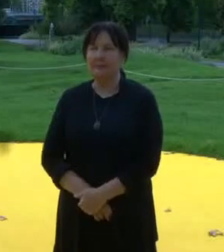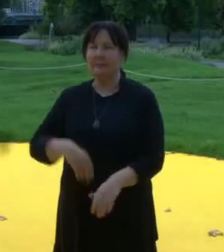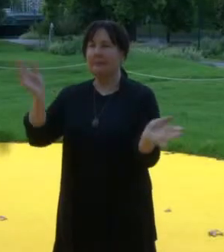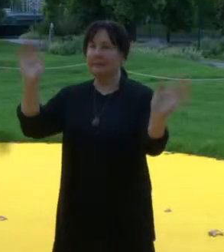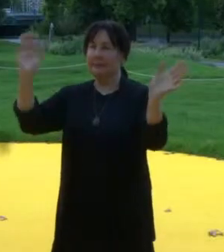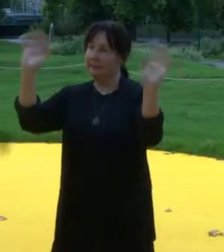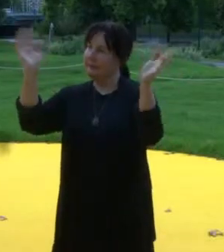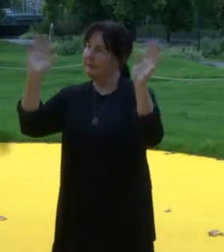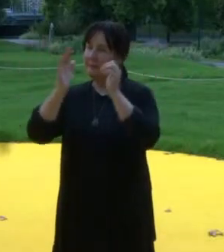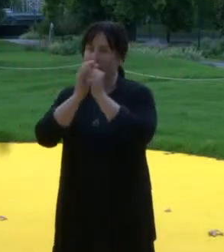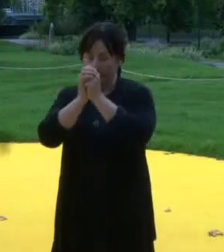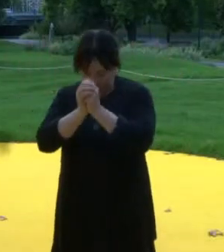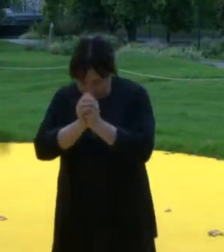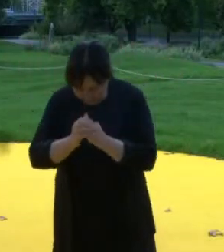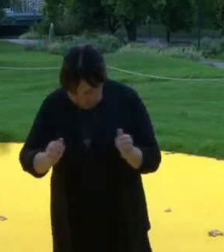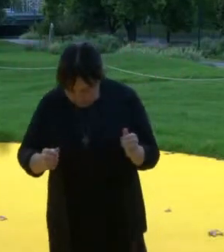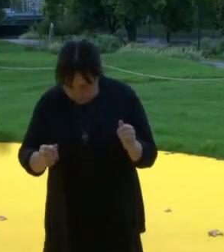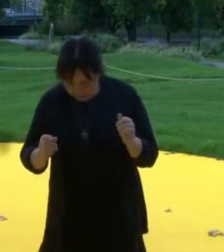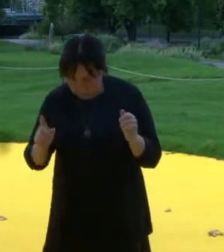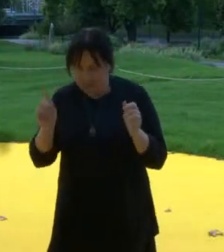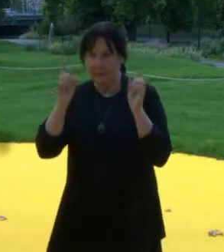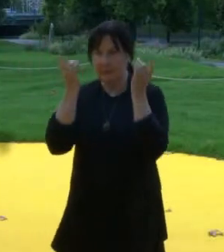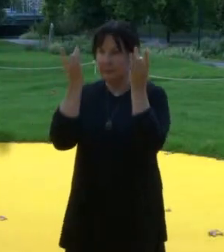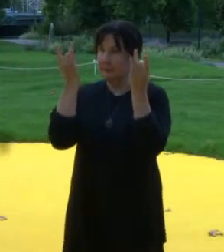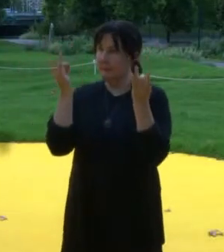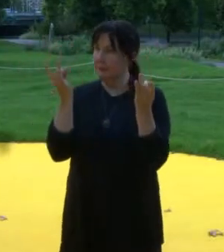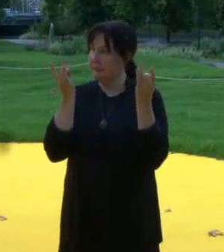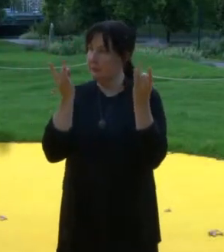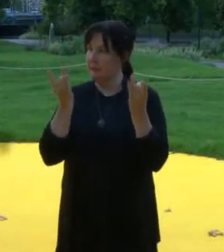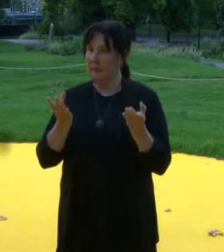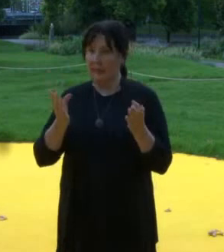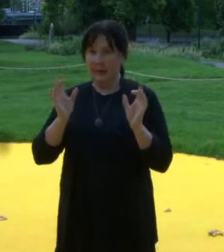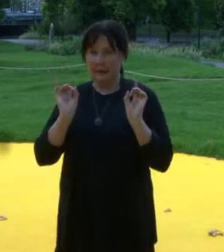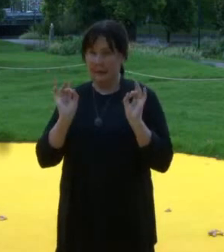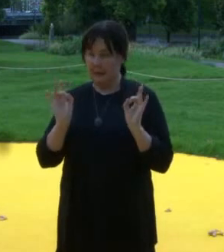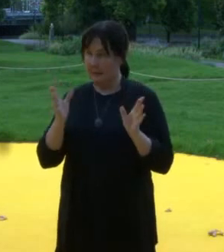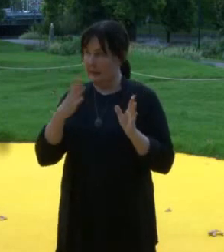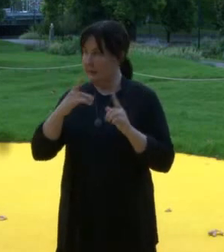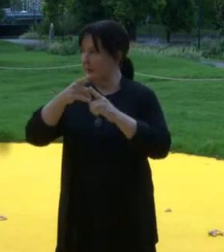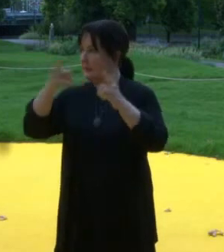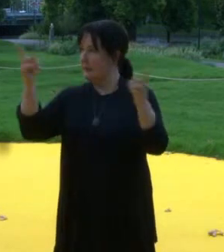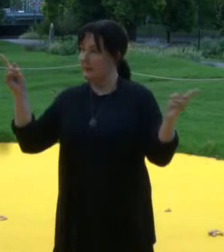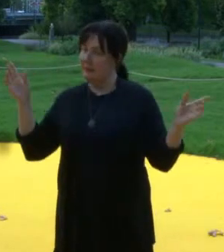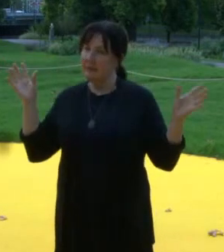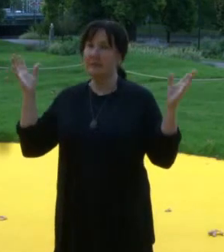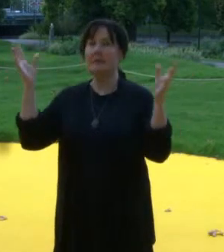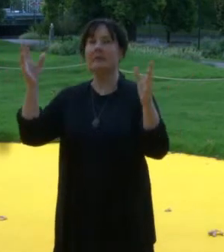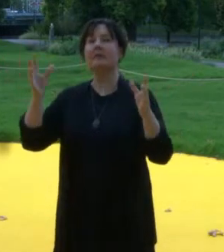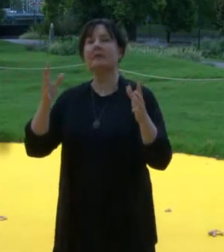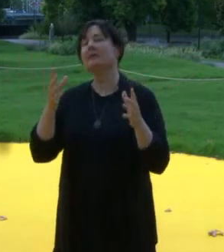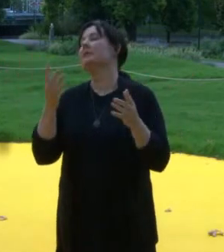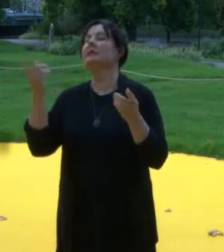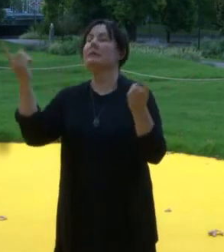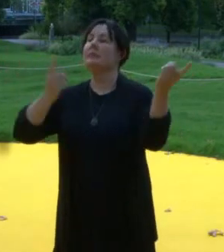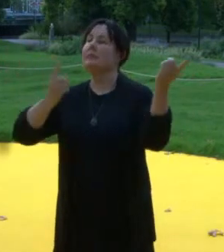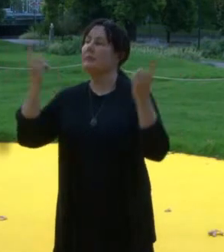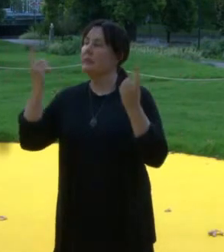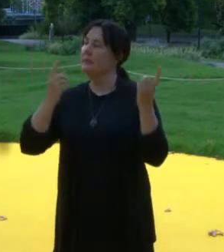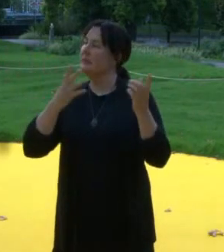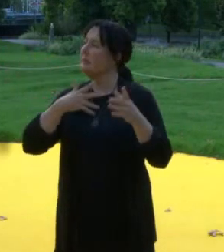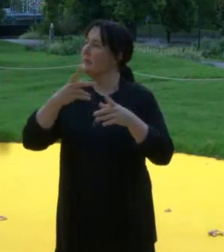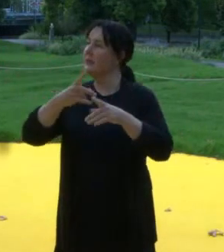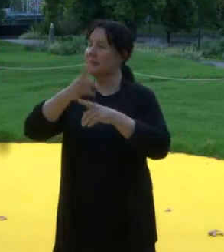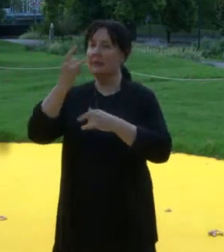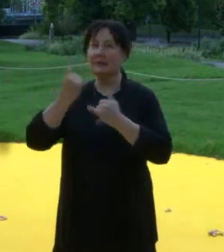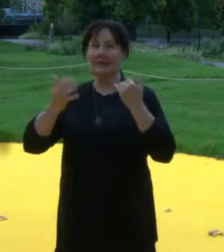Hello, friends. We're just about ready to start, so I'm going to get you to round yourselves up. Come on over and, oh my gosh,